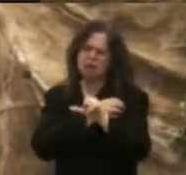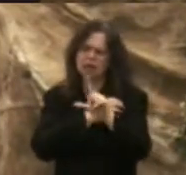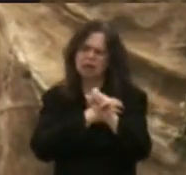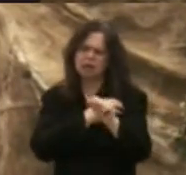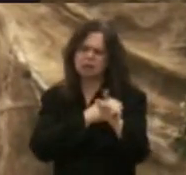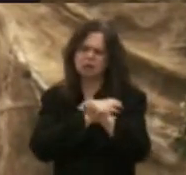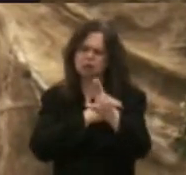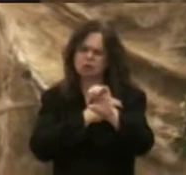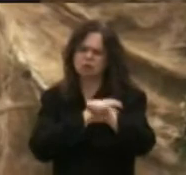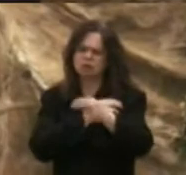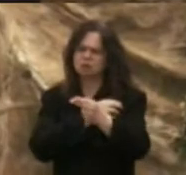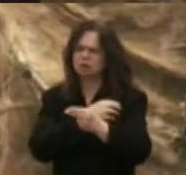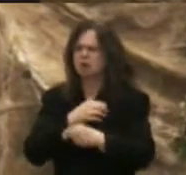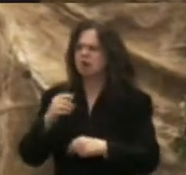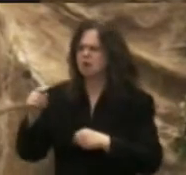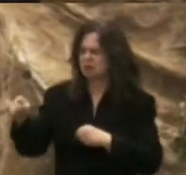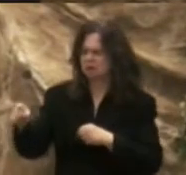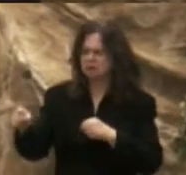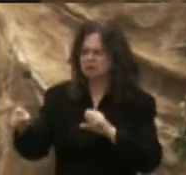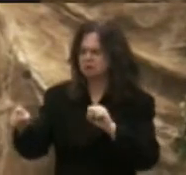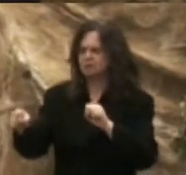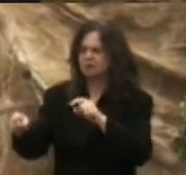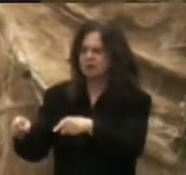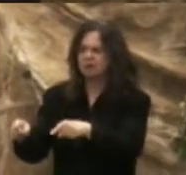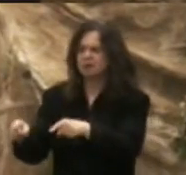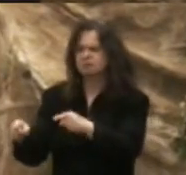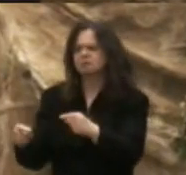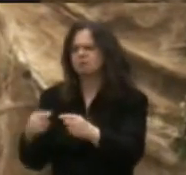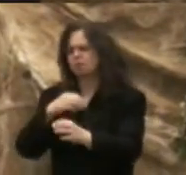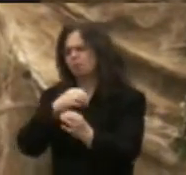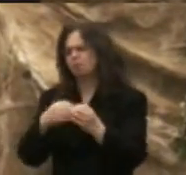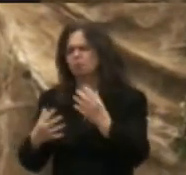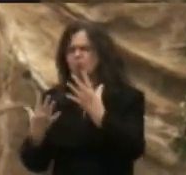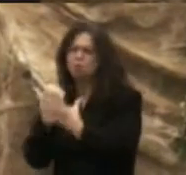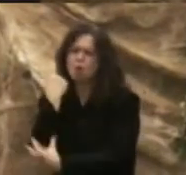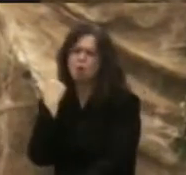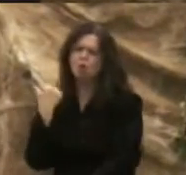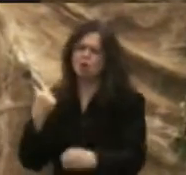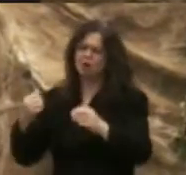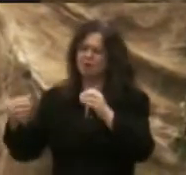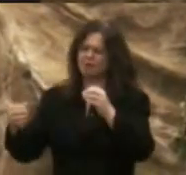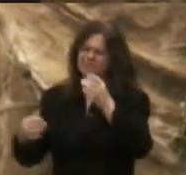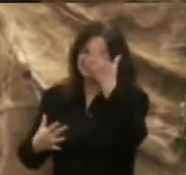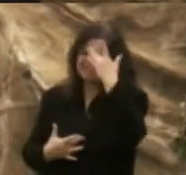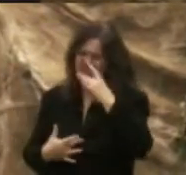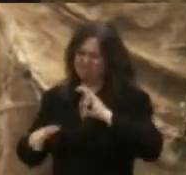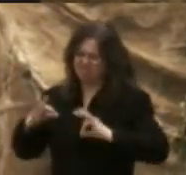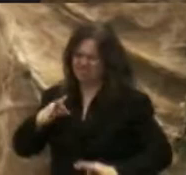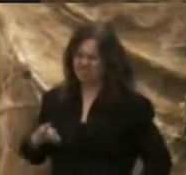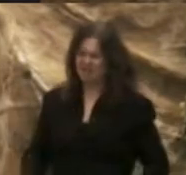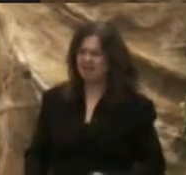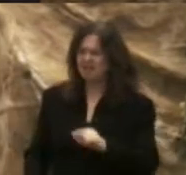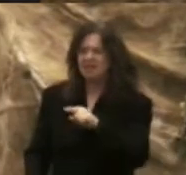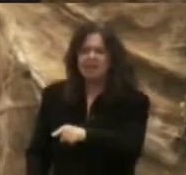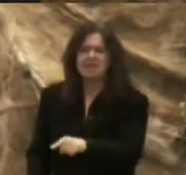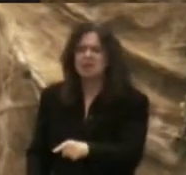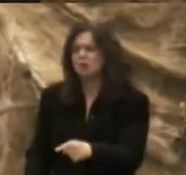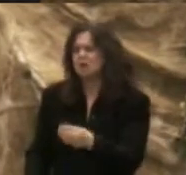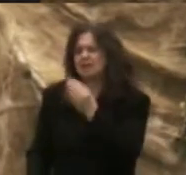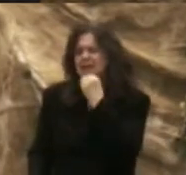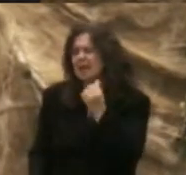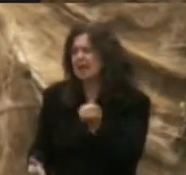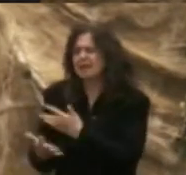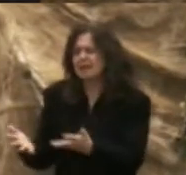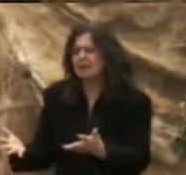who longed to satisfy his hunger with what fell from the rich man's table. Even the